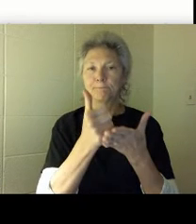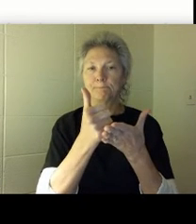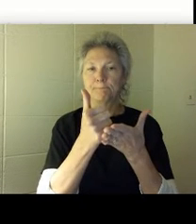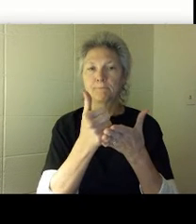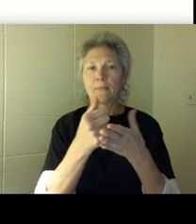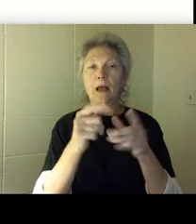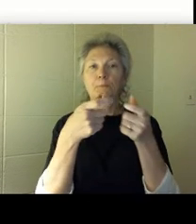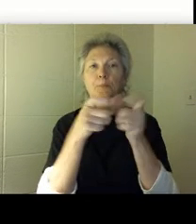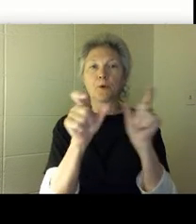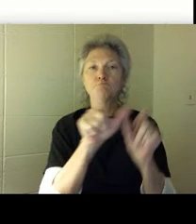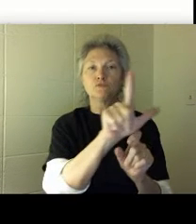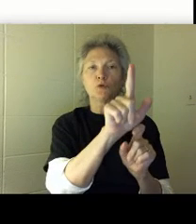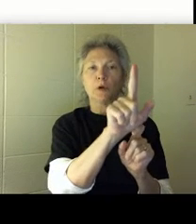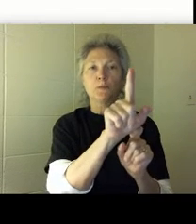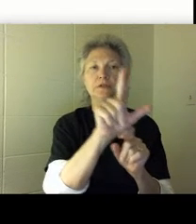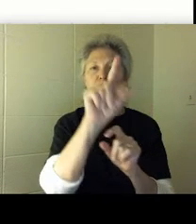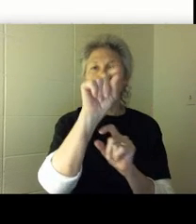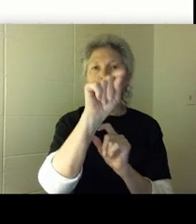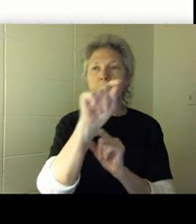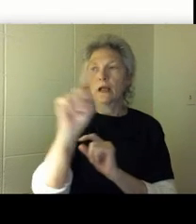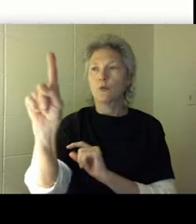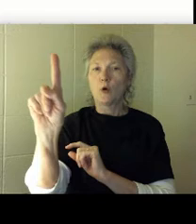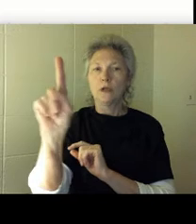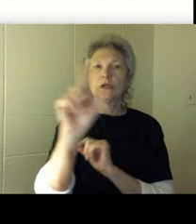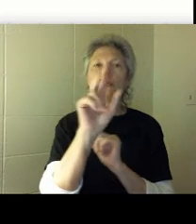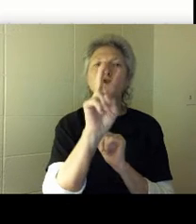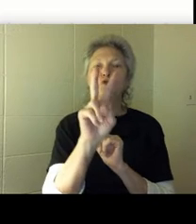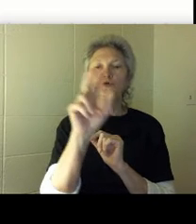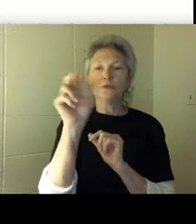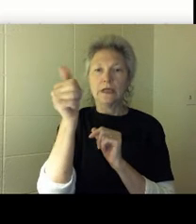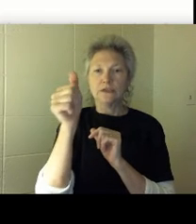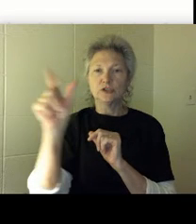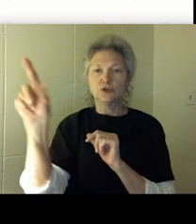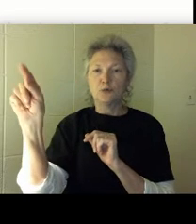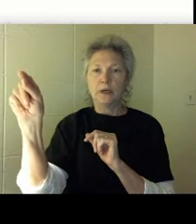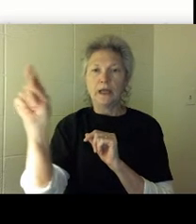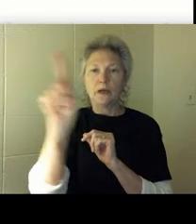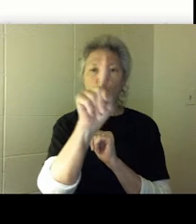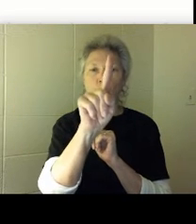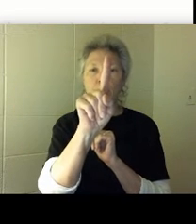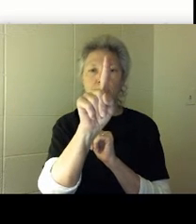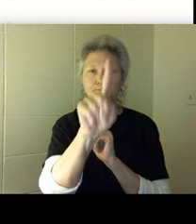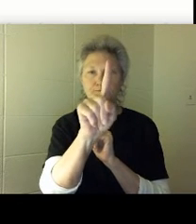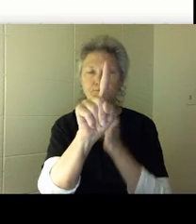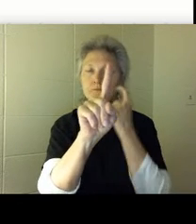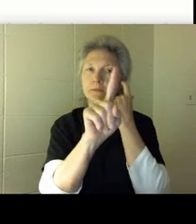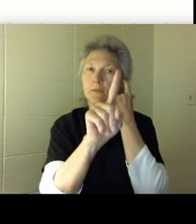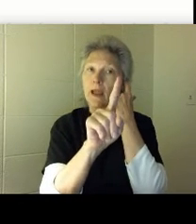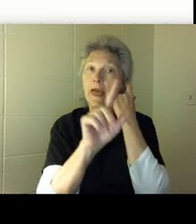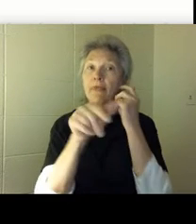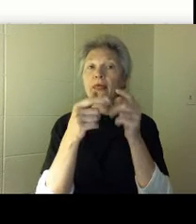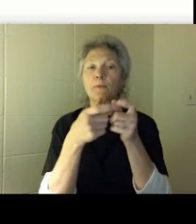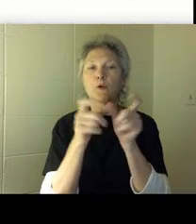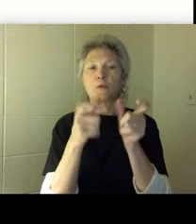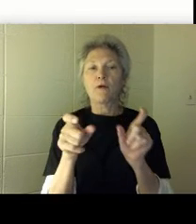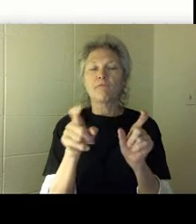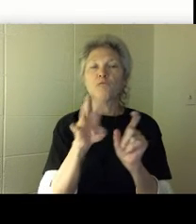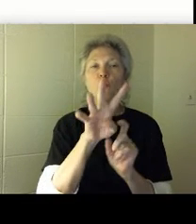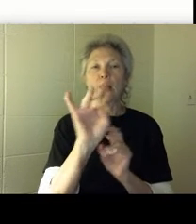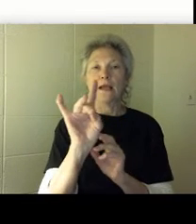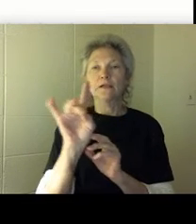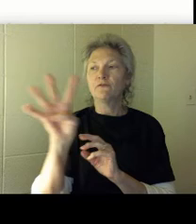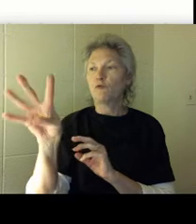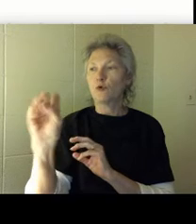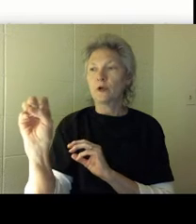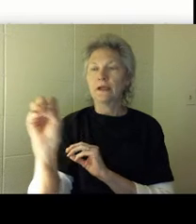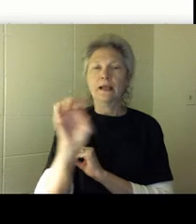into 20 and 1 because there's 2 tens, which have a value of 20, and 1 1. I then broke apart 48